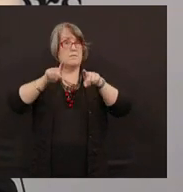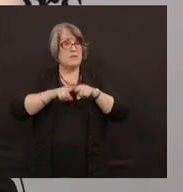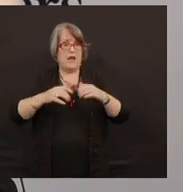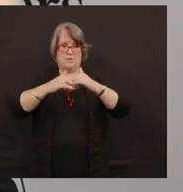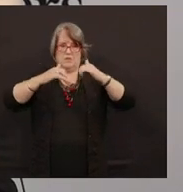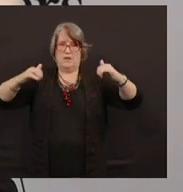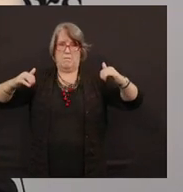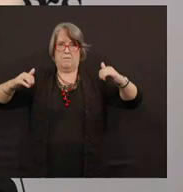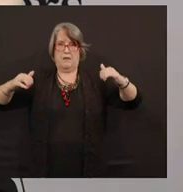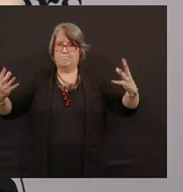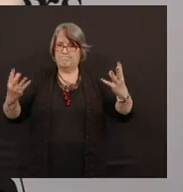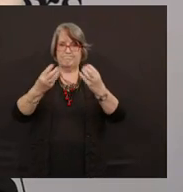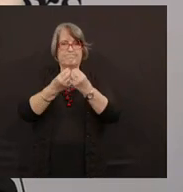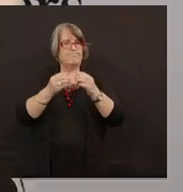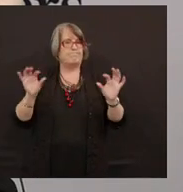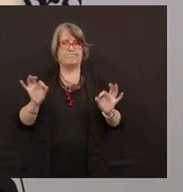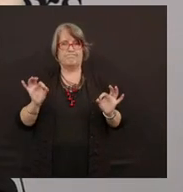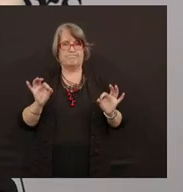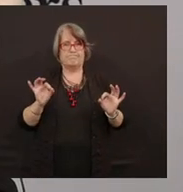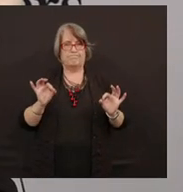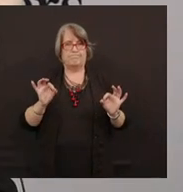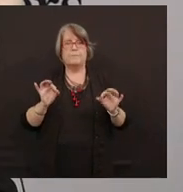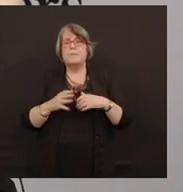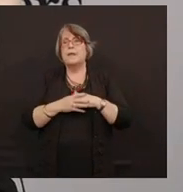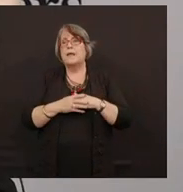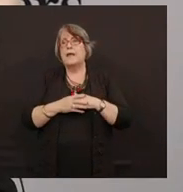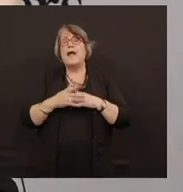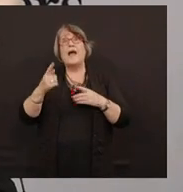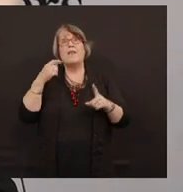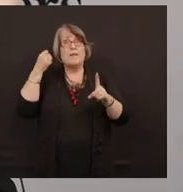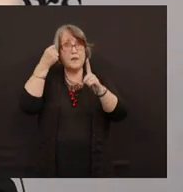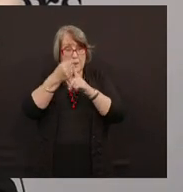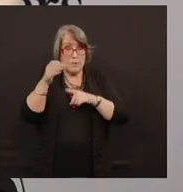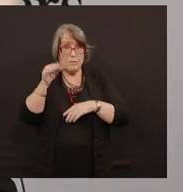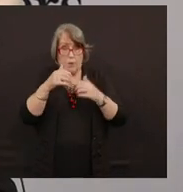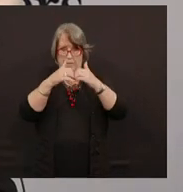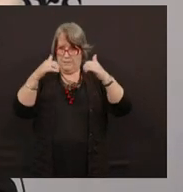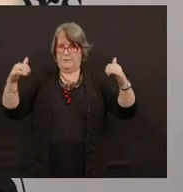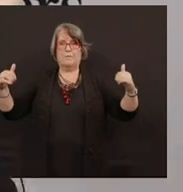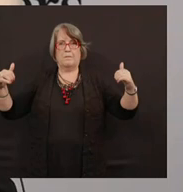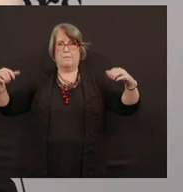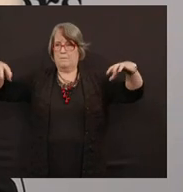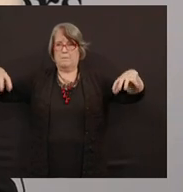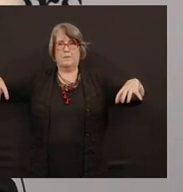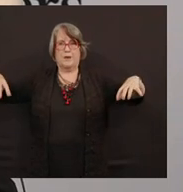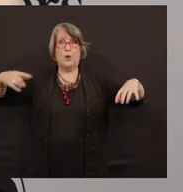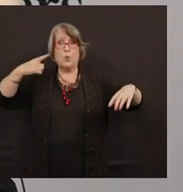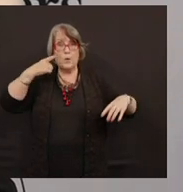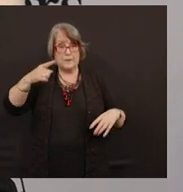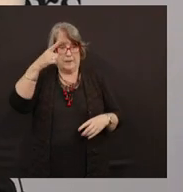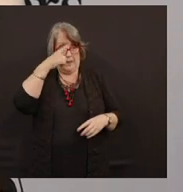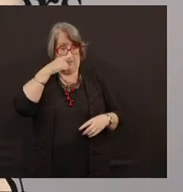segregation of people living with disability in our community. And then the flow-on effect from that is simply that we see